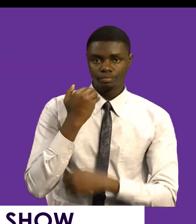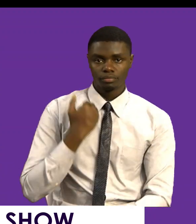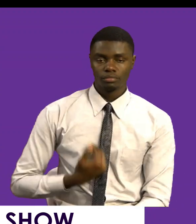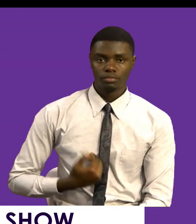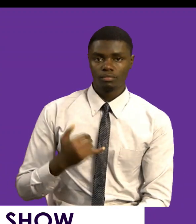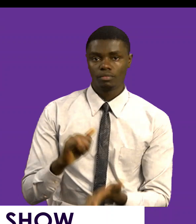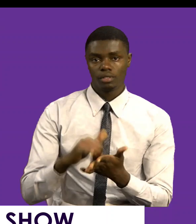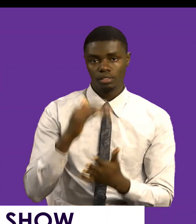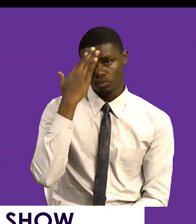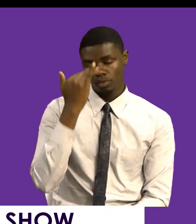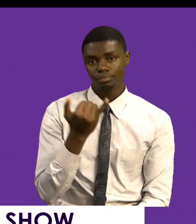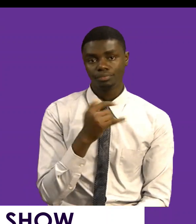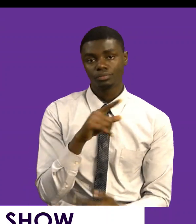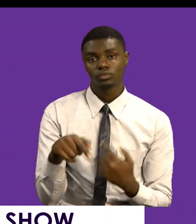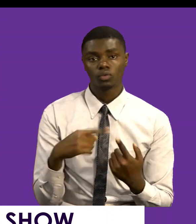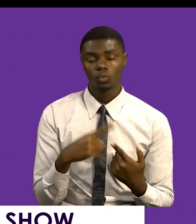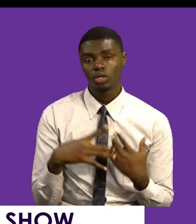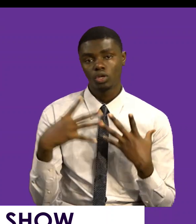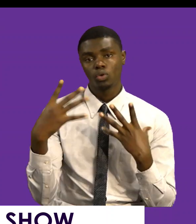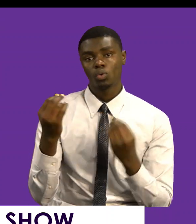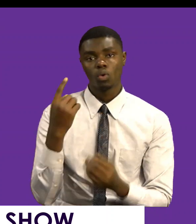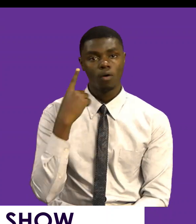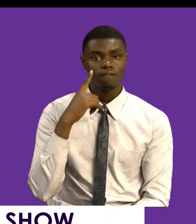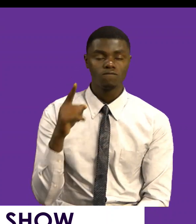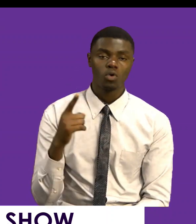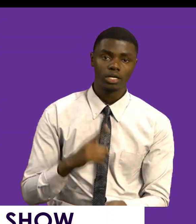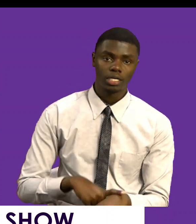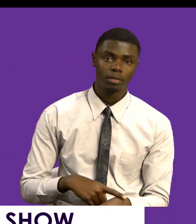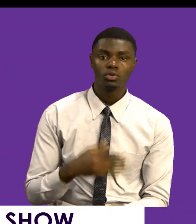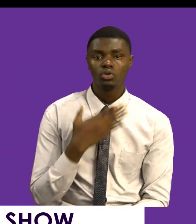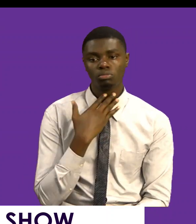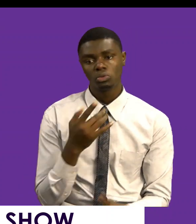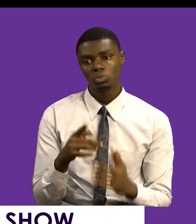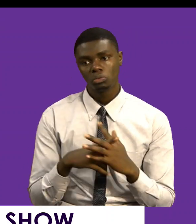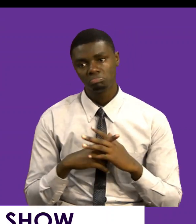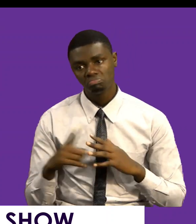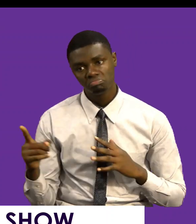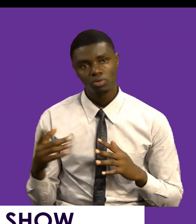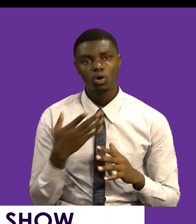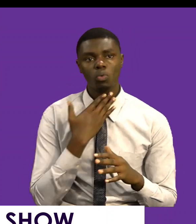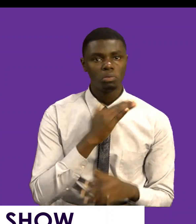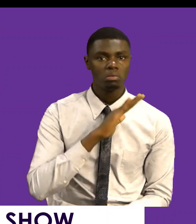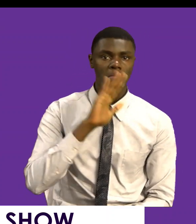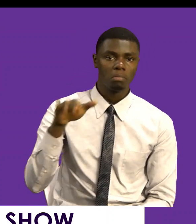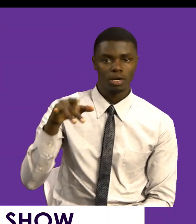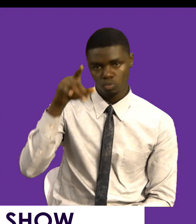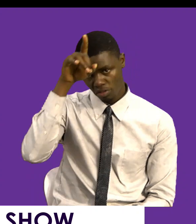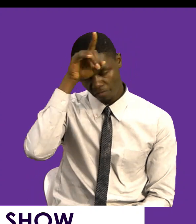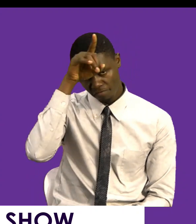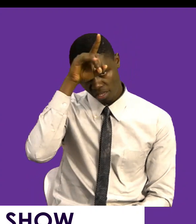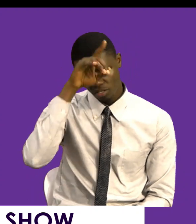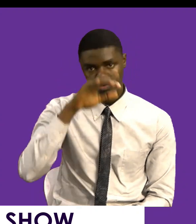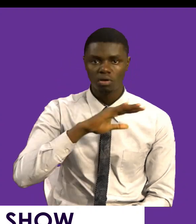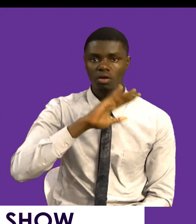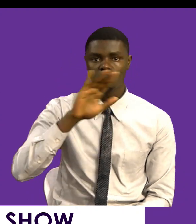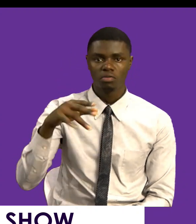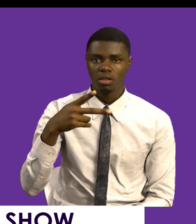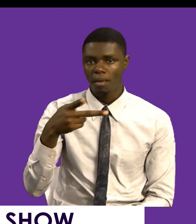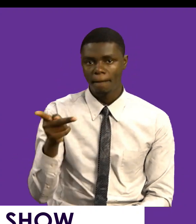is why whenever you go for a certain time, you want to run away, you want to go back to that solid